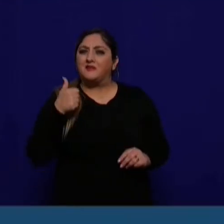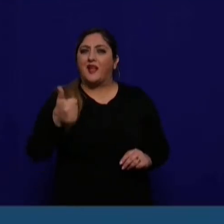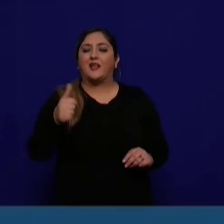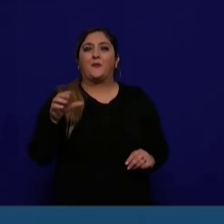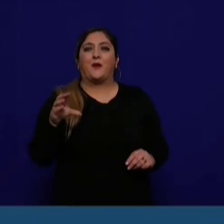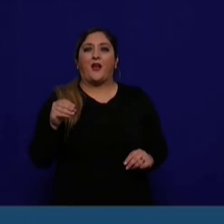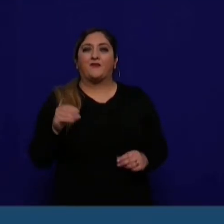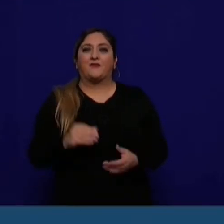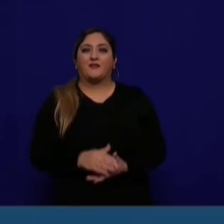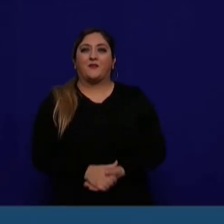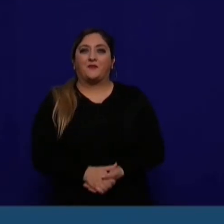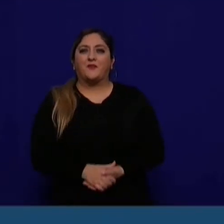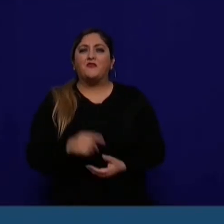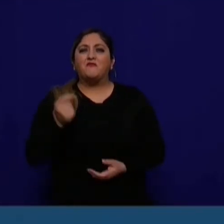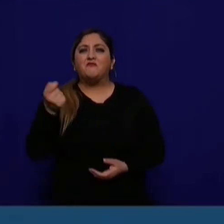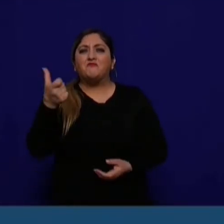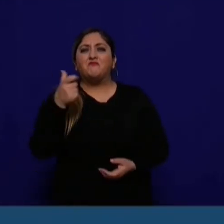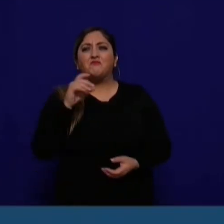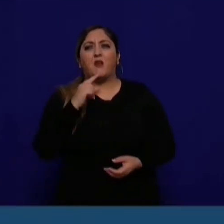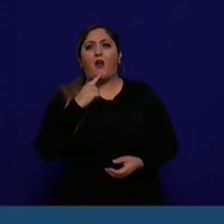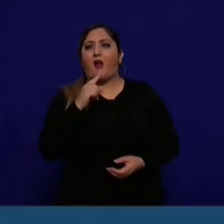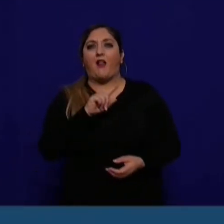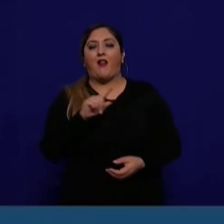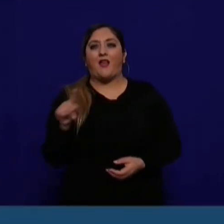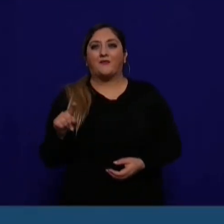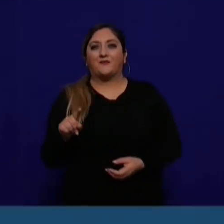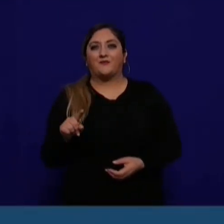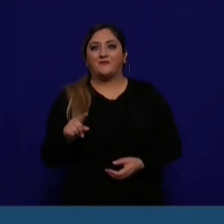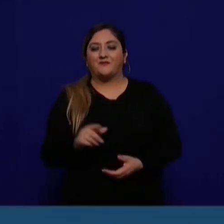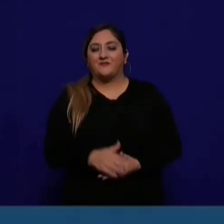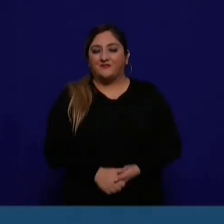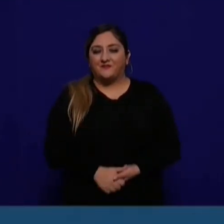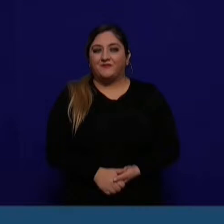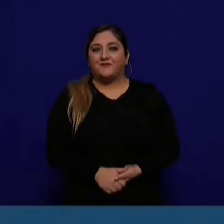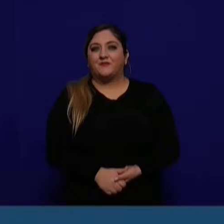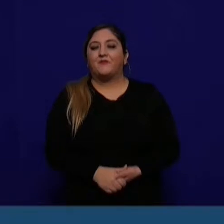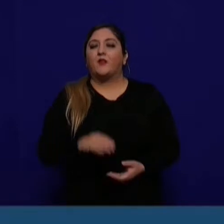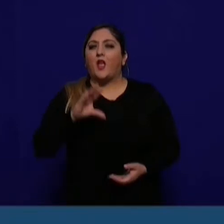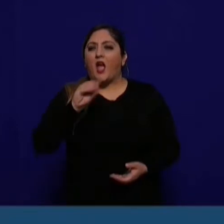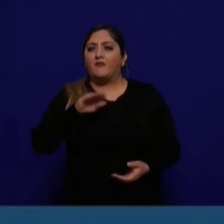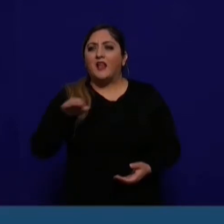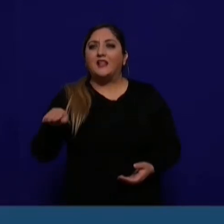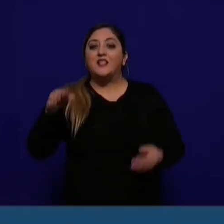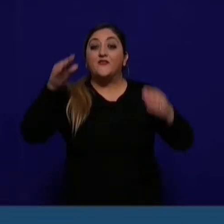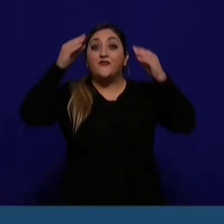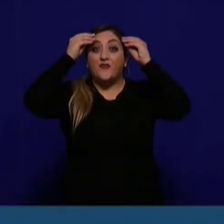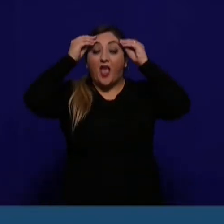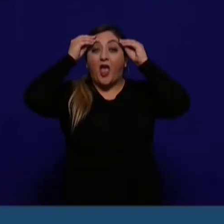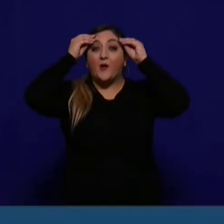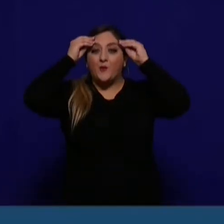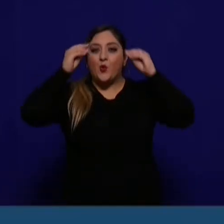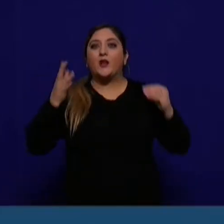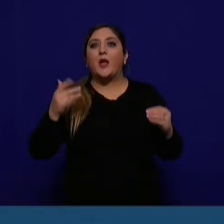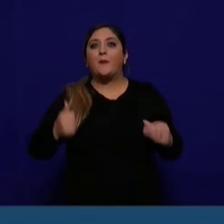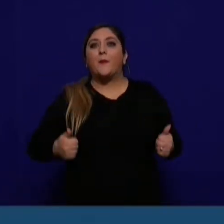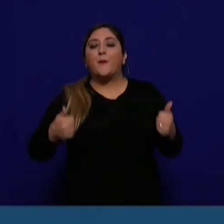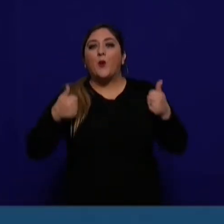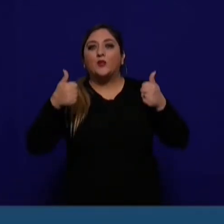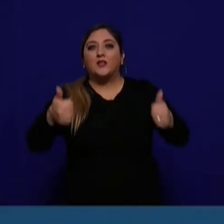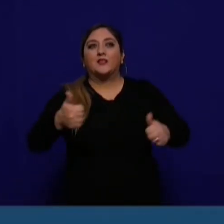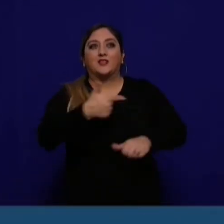il-hesitancy hija limitata ħafna Malta u allura nafu li n-nies ikunu qegħdin jifhmu l-importanza tal-vaccine